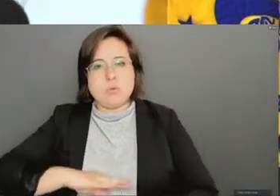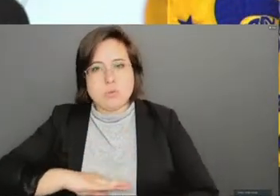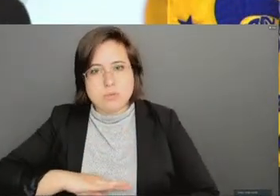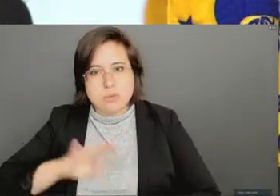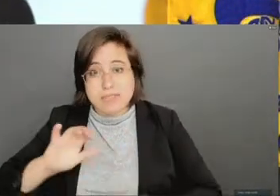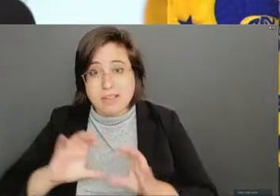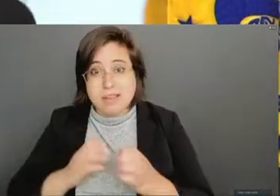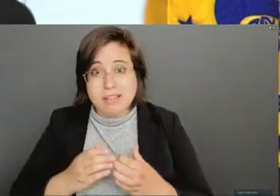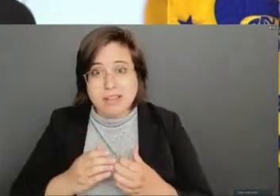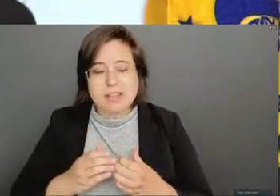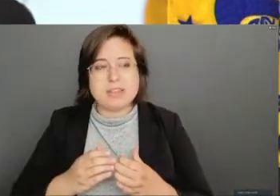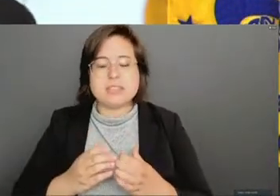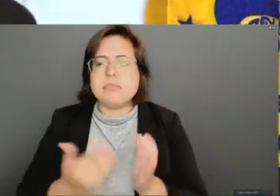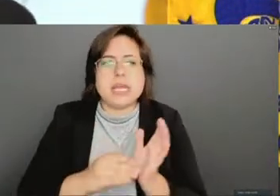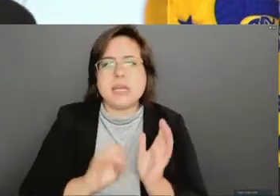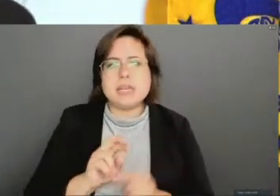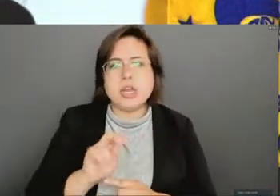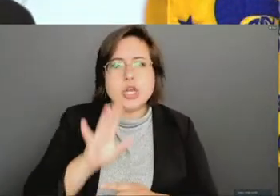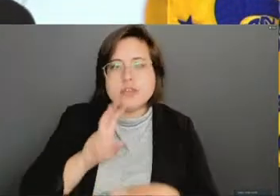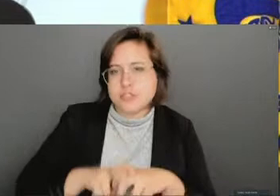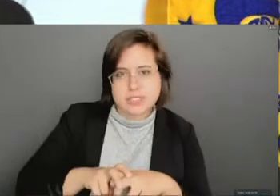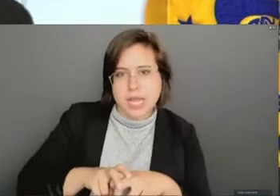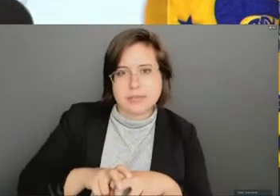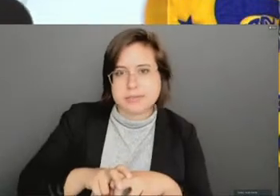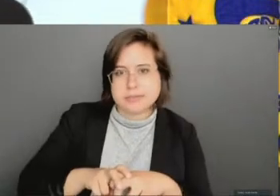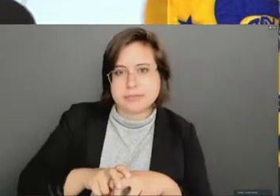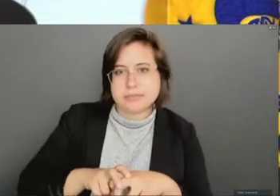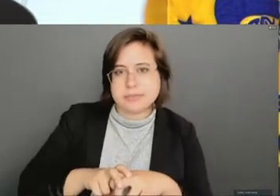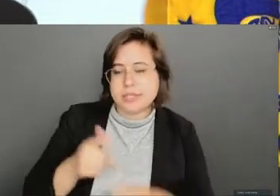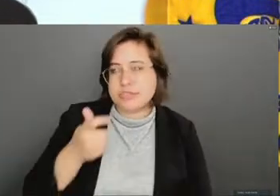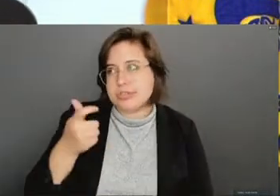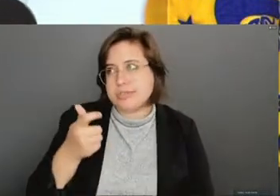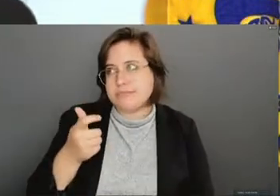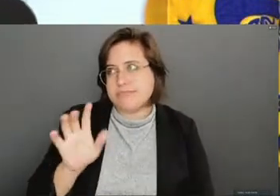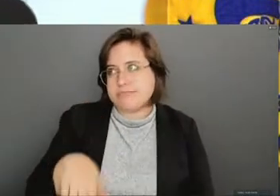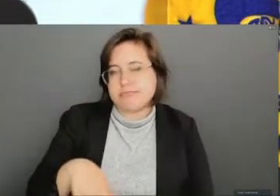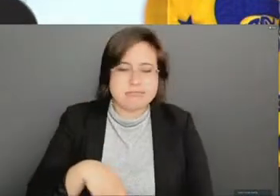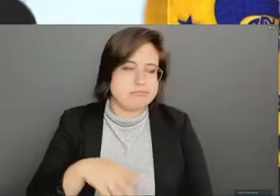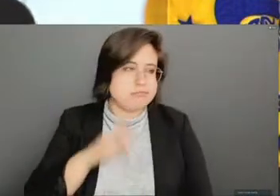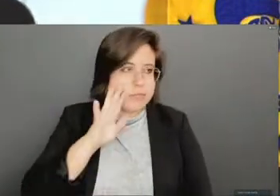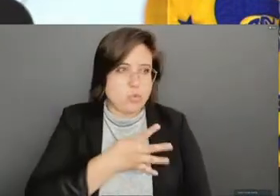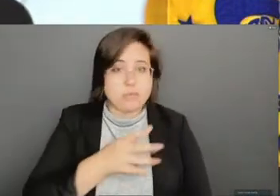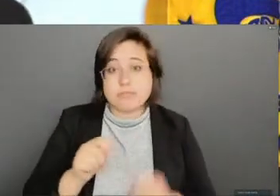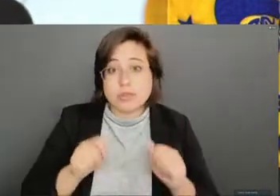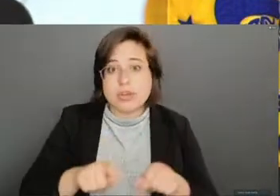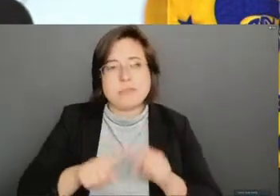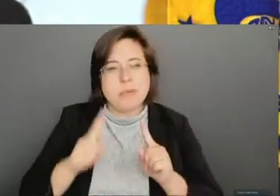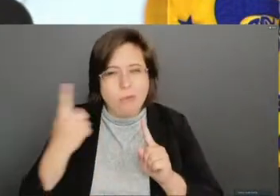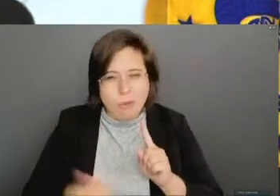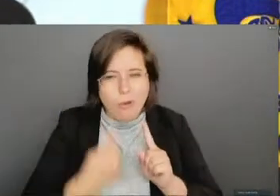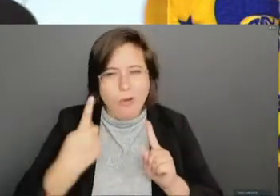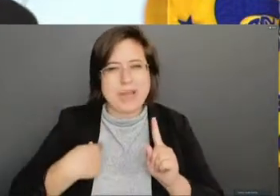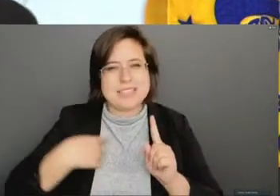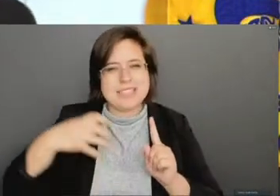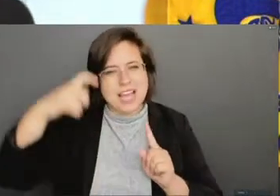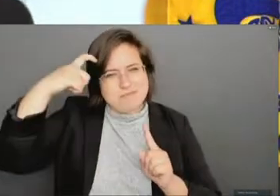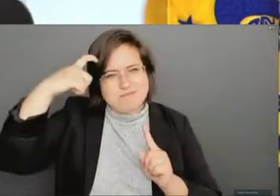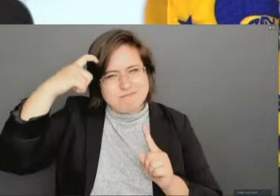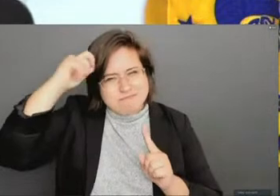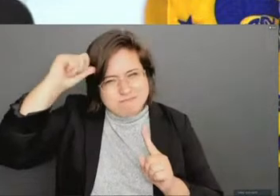class. And again, Eric could have just sat in his chair and just like wrote out the rest of the semester. But I will always remember, even though he may